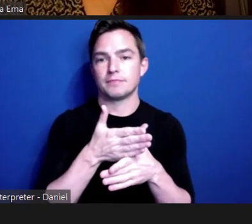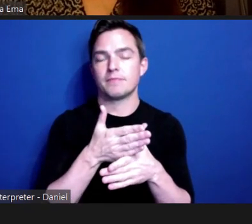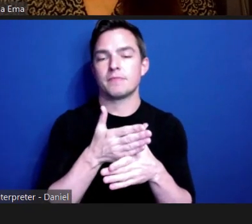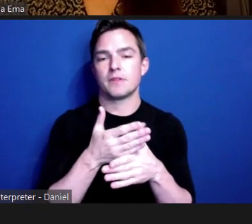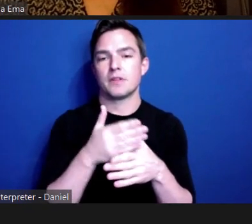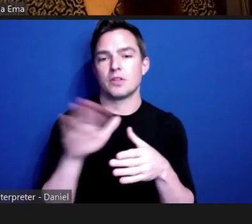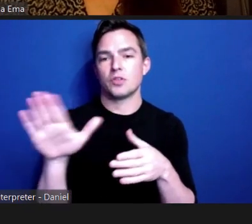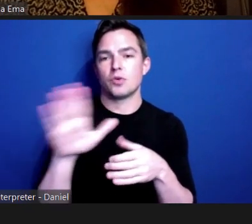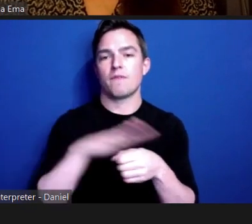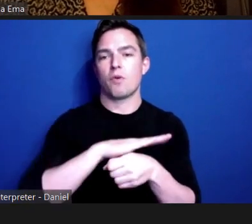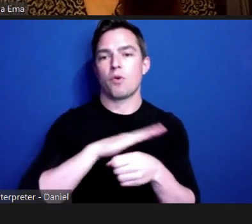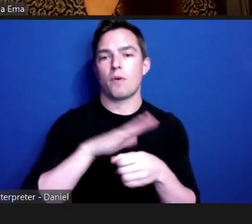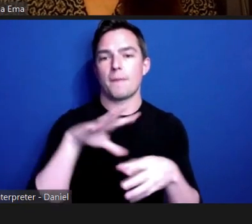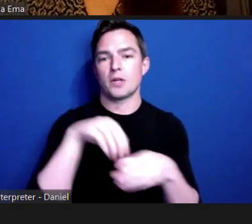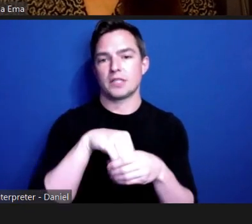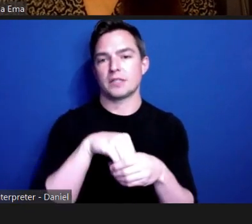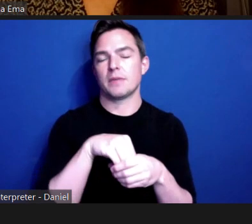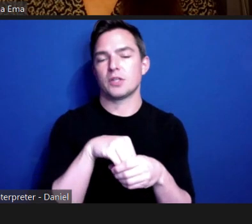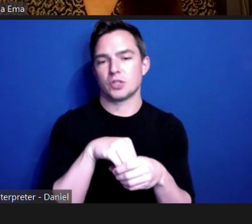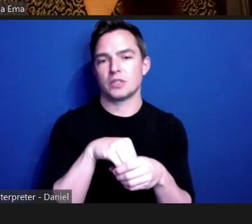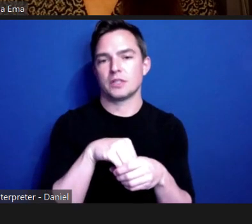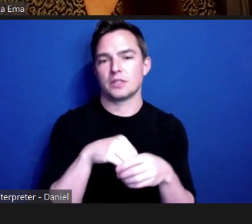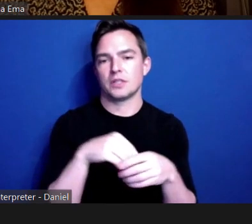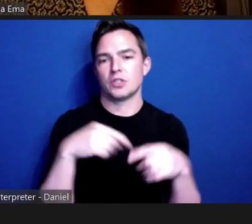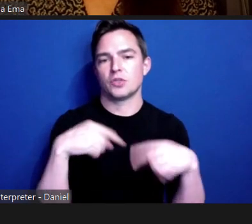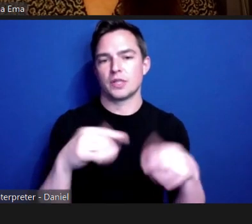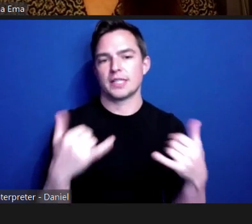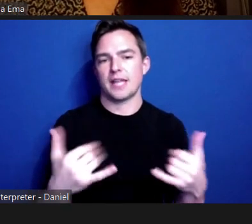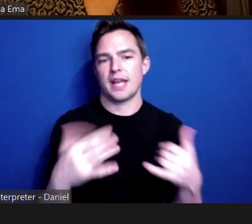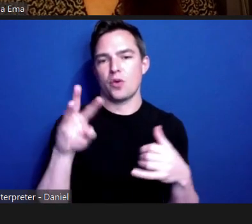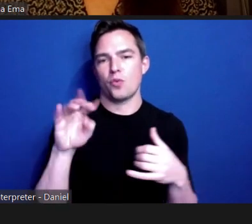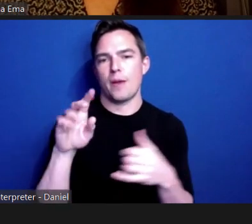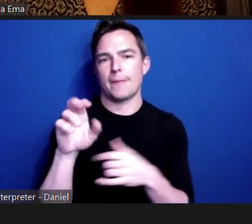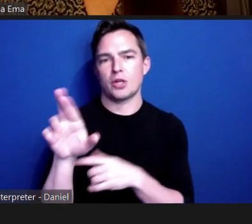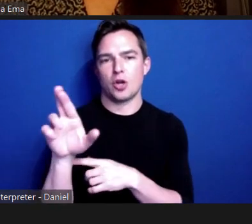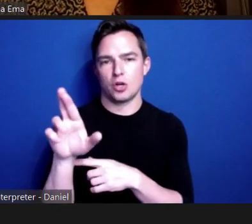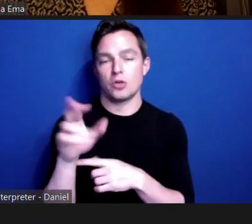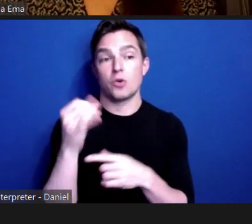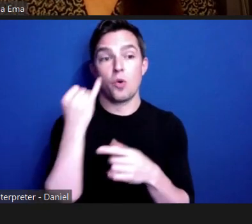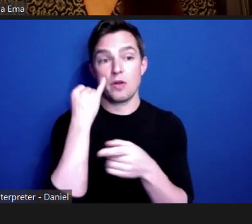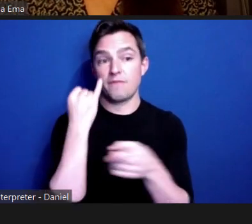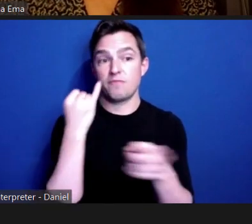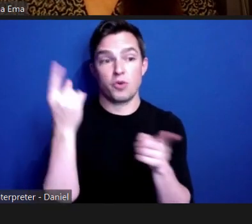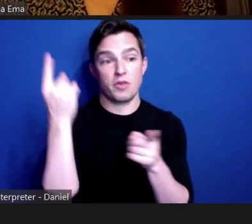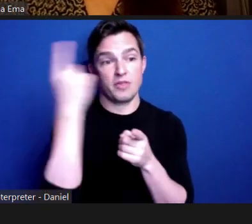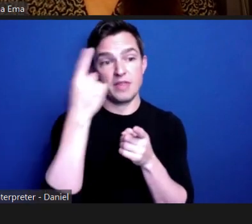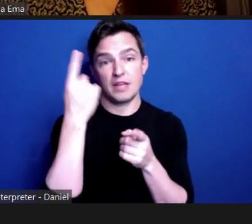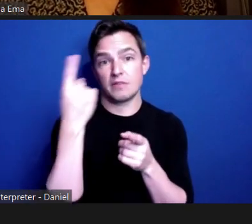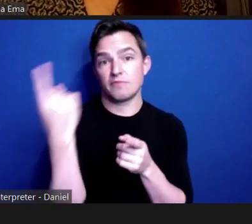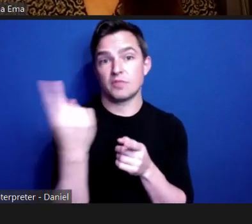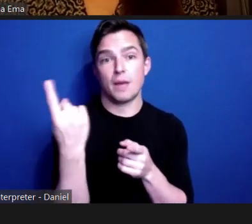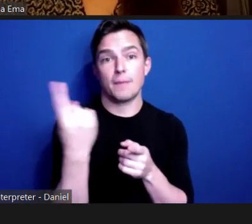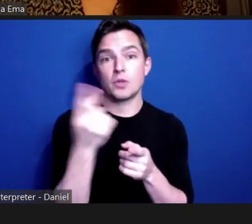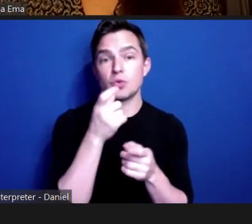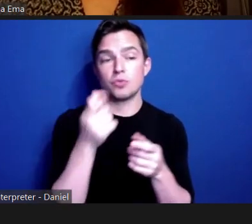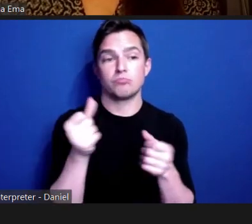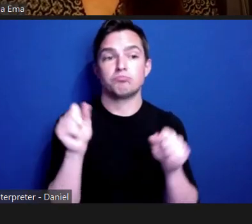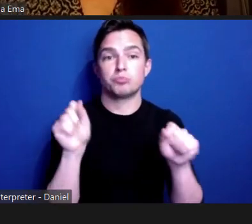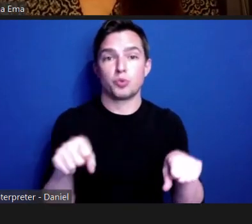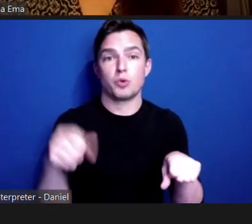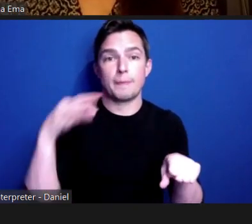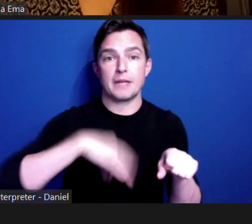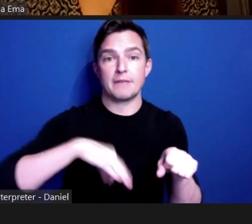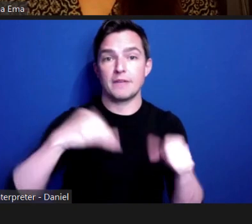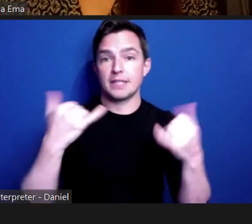participation in today's webinar, or if you think of somebody who might benefit from